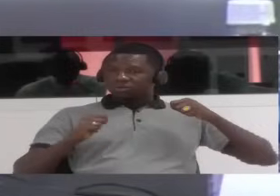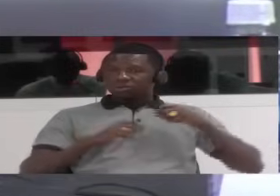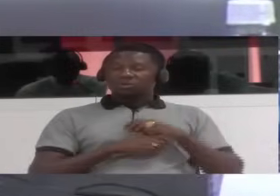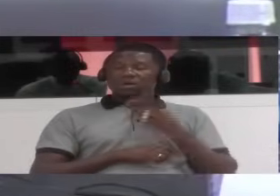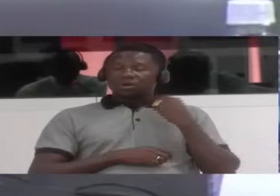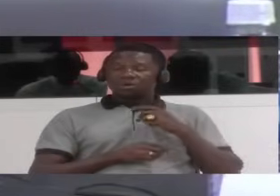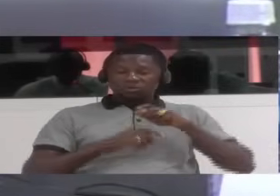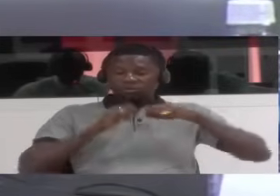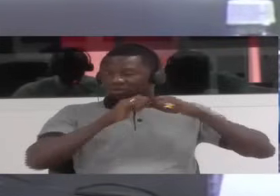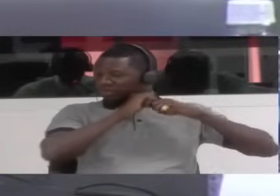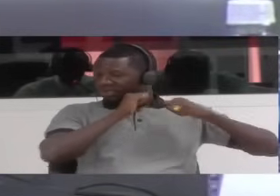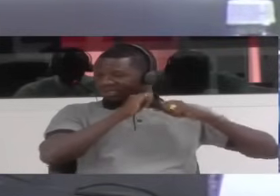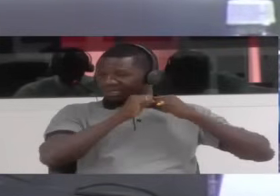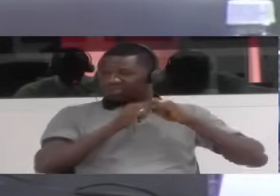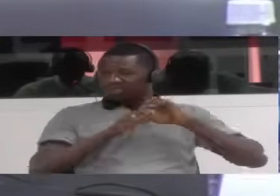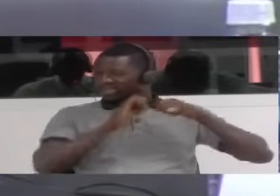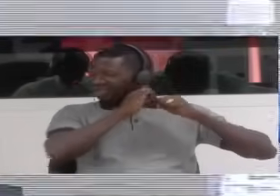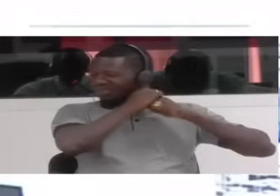it tied to strangle?